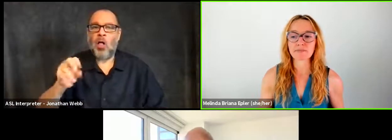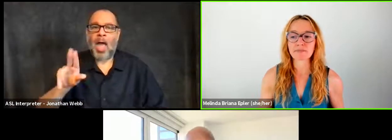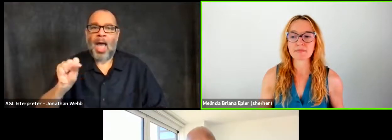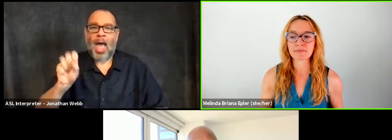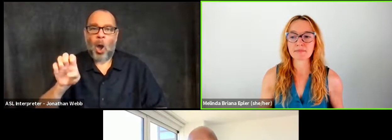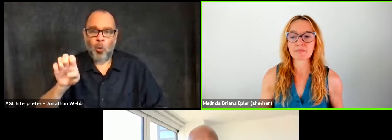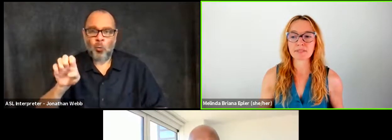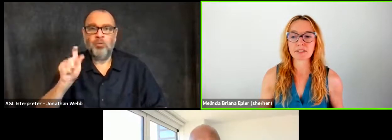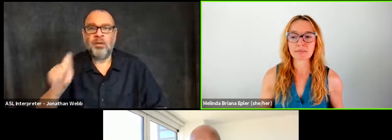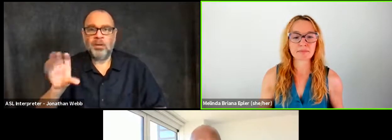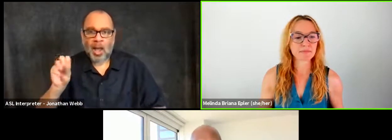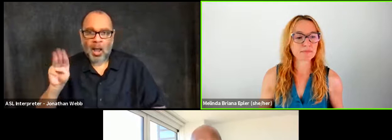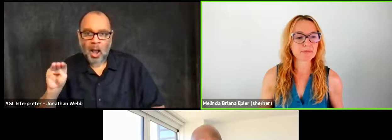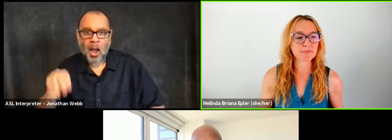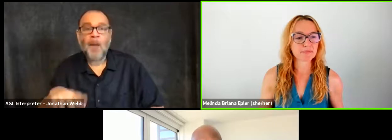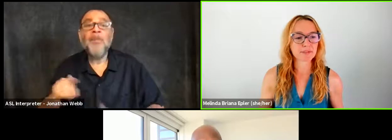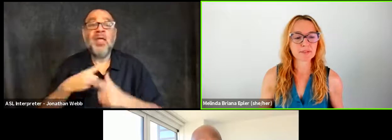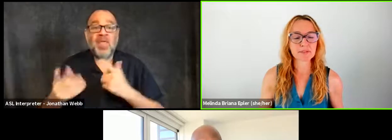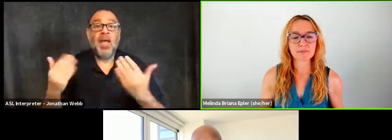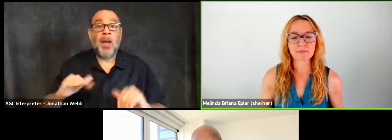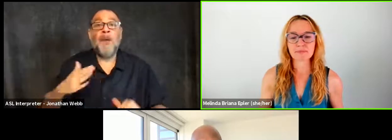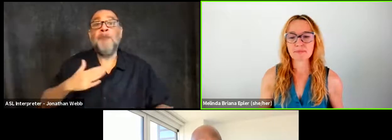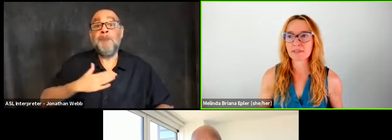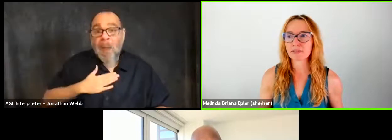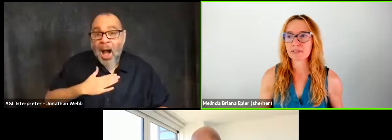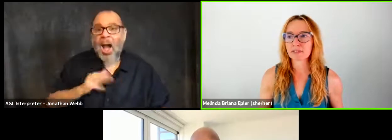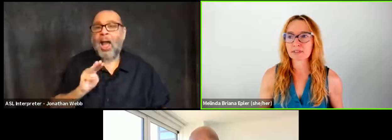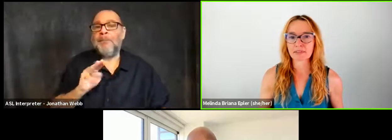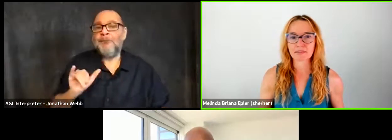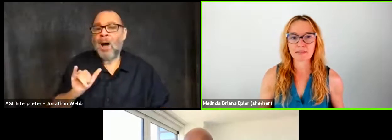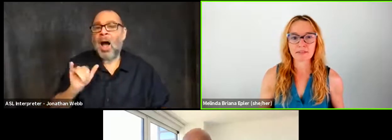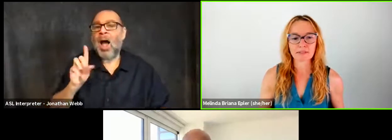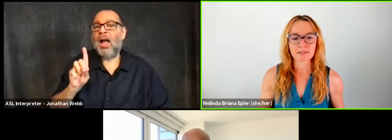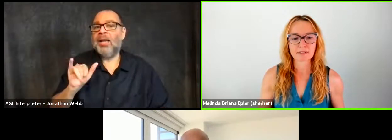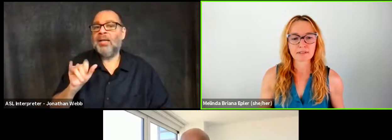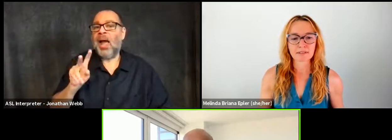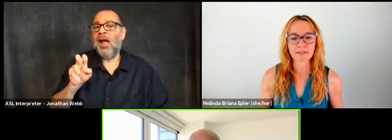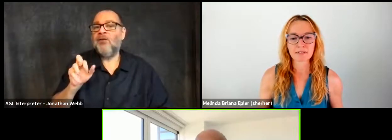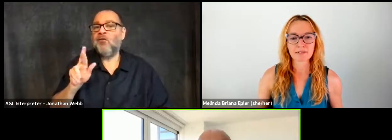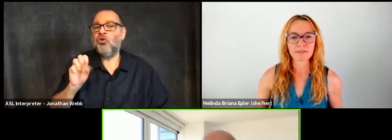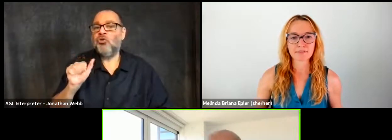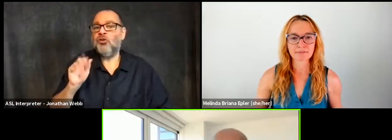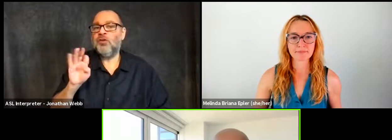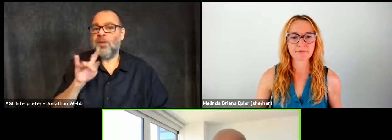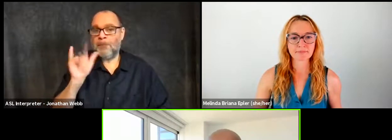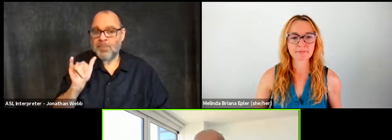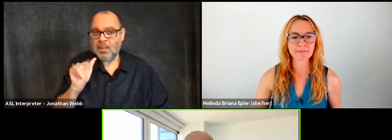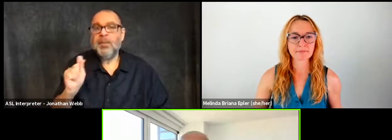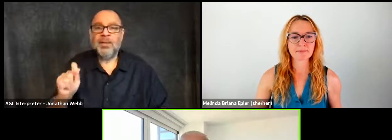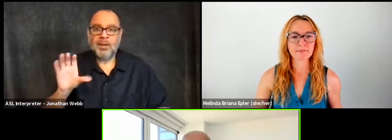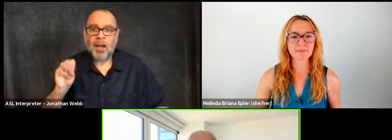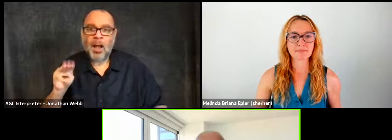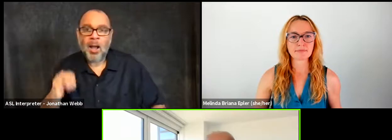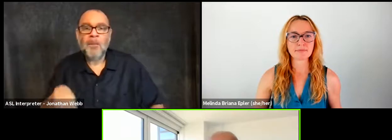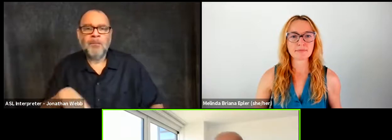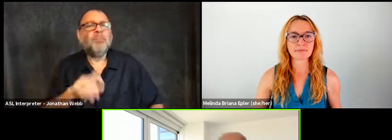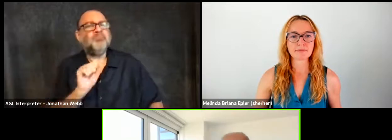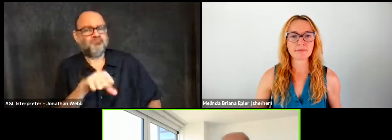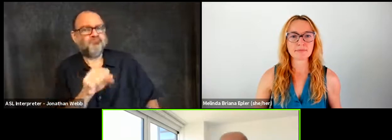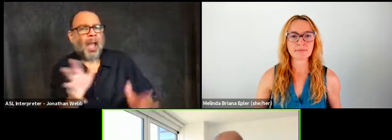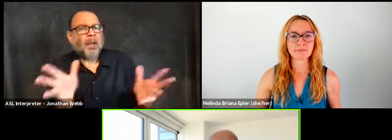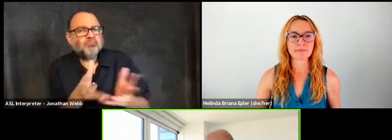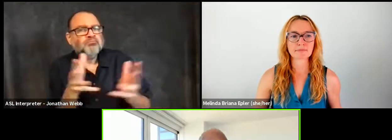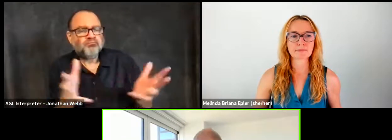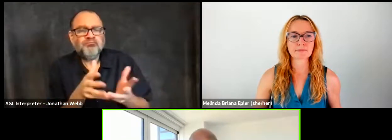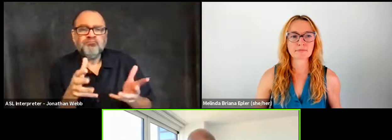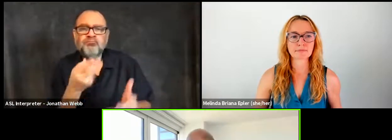mydiversibility.com. Yeah, awesome. Yeah, we'll check out Hill House. And